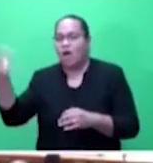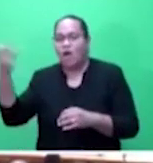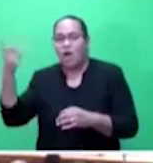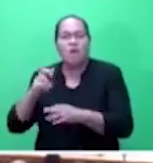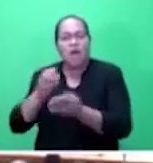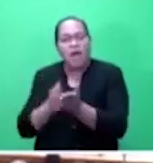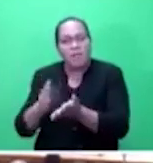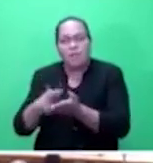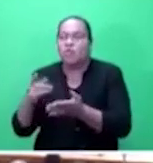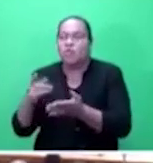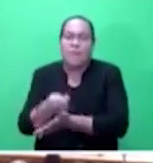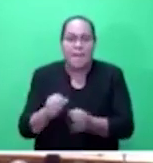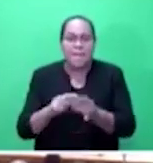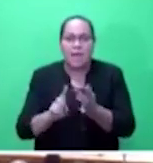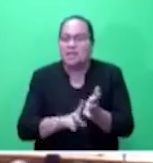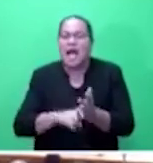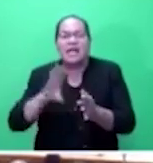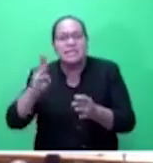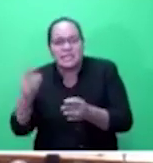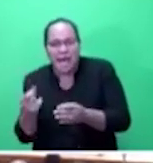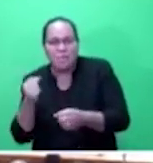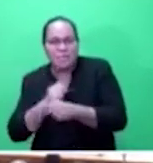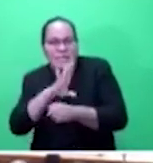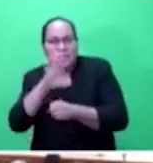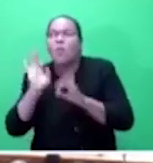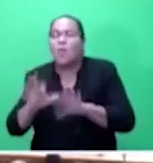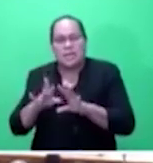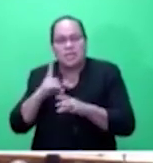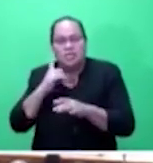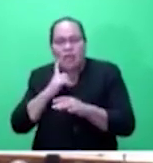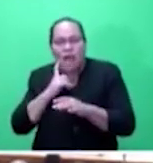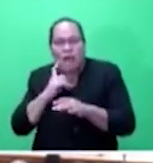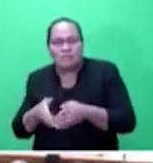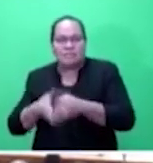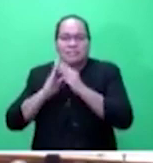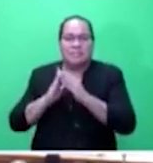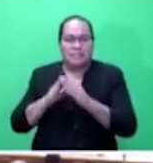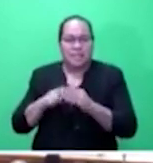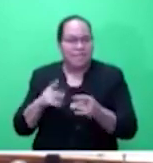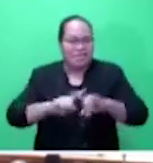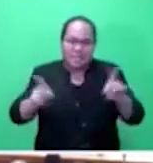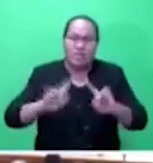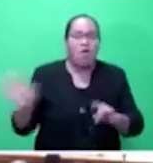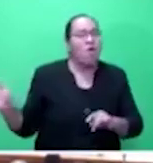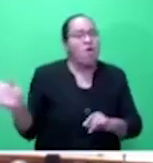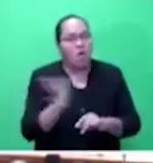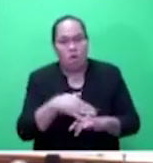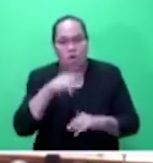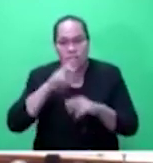businesses wanting to stay afloat, for the laid-off workers awaiting relief, for all Fijians, Mr. Speaker, sir, and indeed for